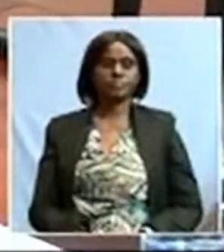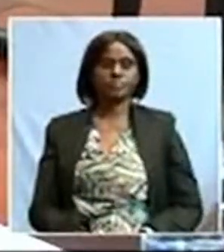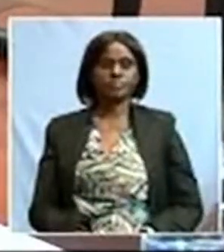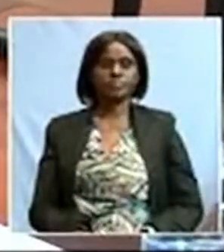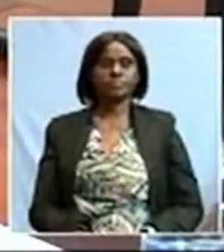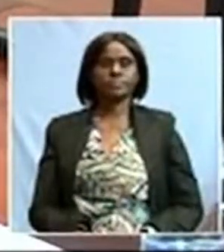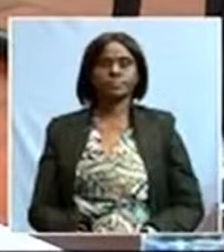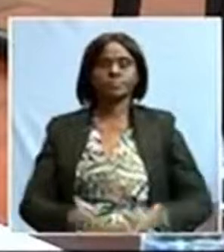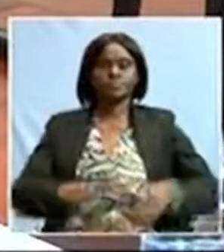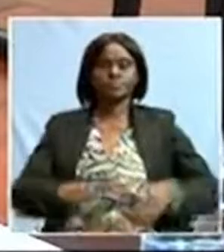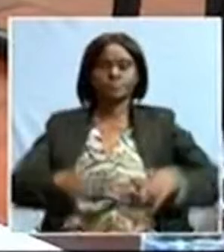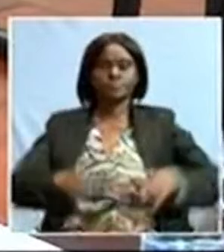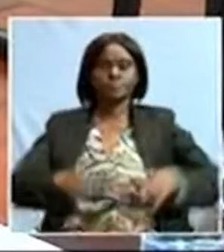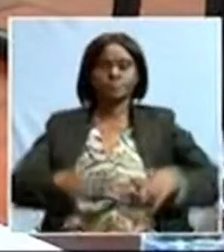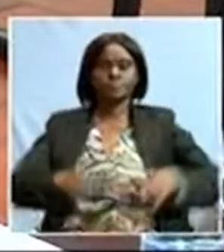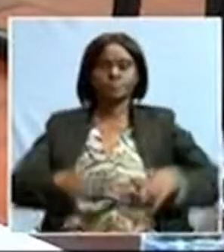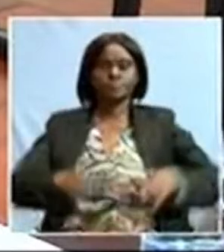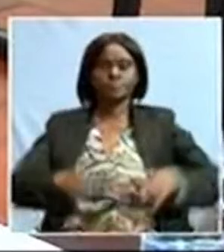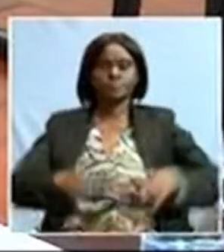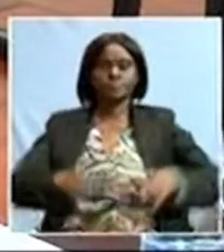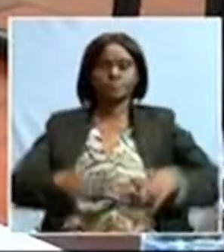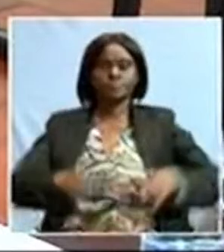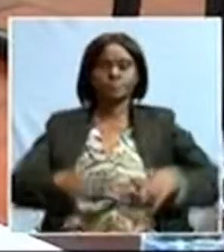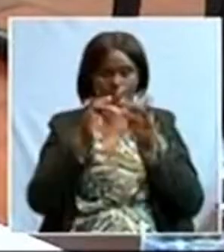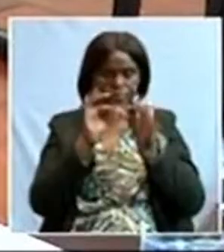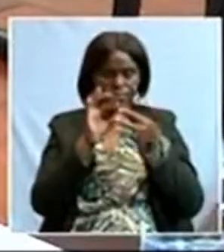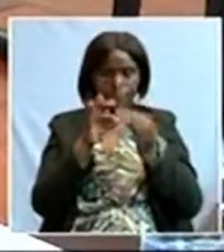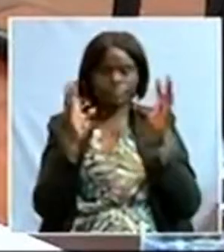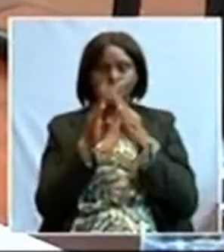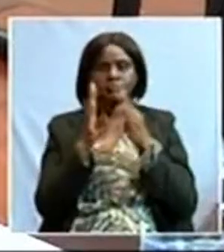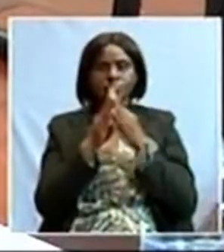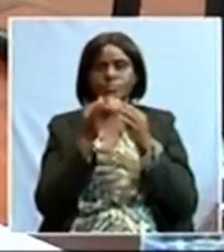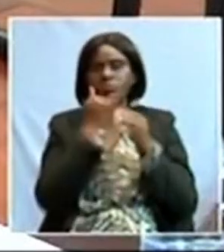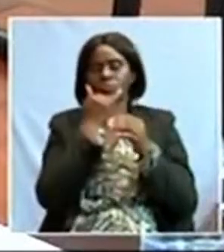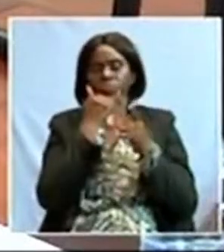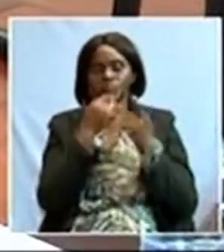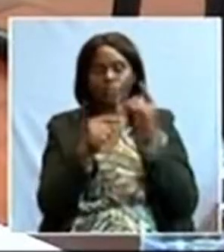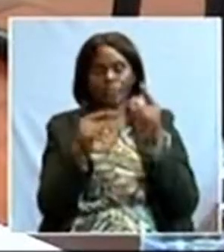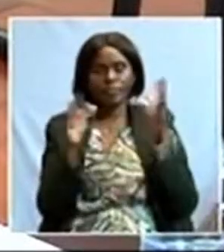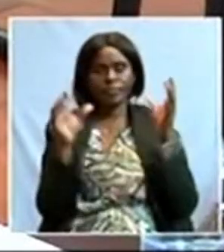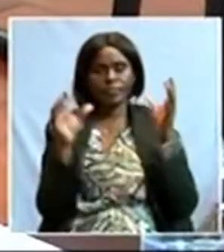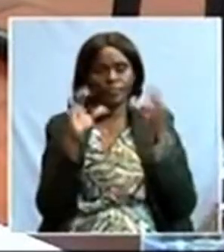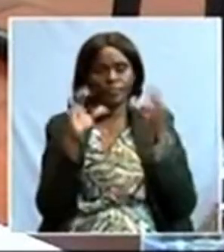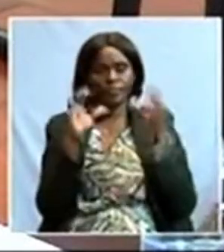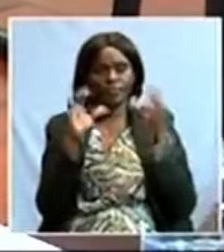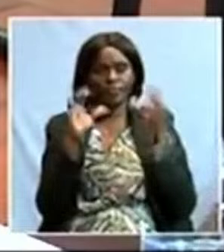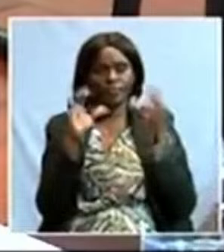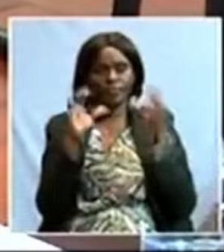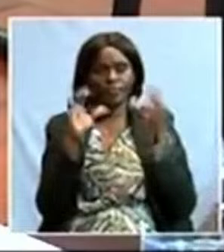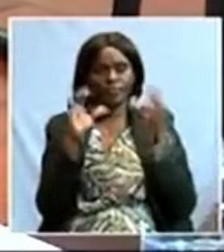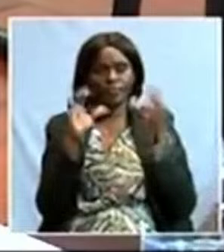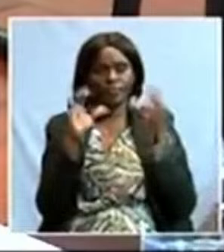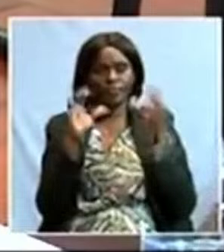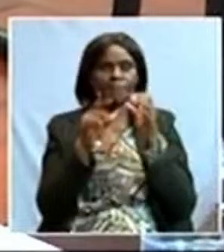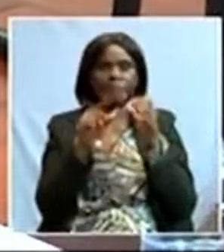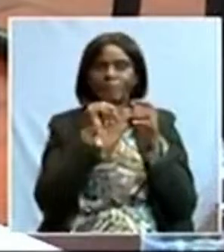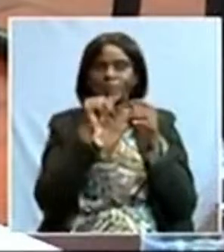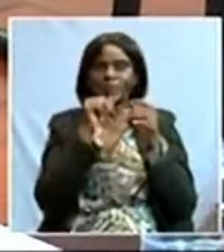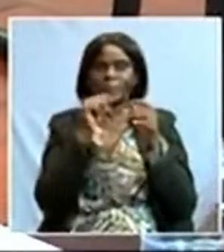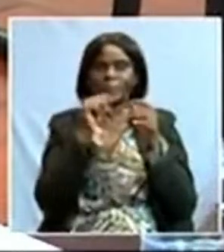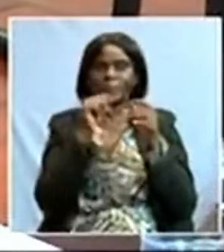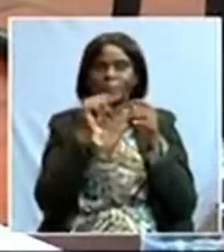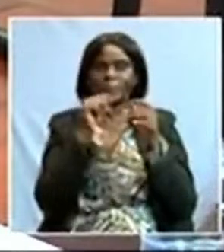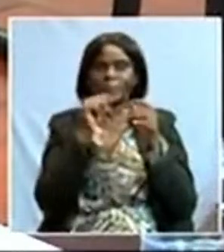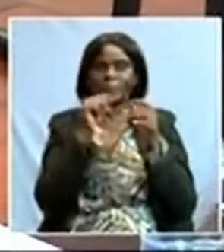Attending quarterly provincial HIV coordination meeting. Cause of the query. The cause of the query was that Council did not attend